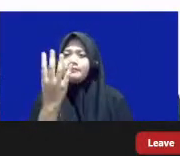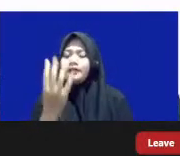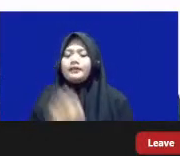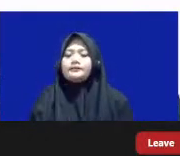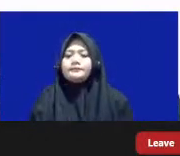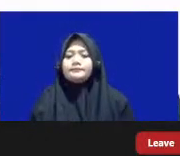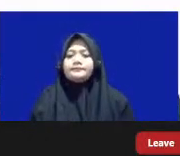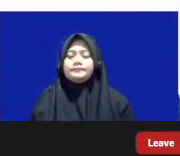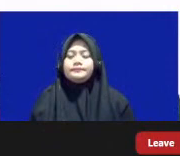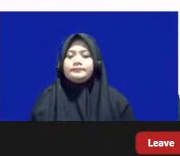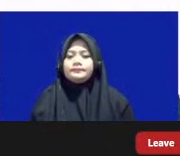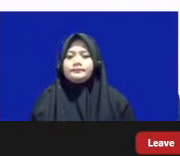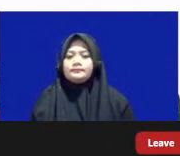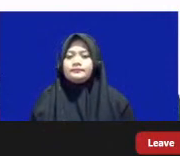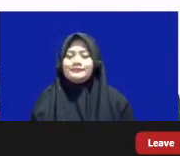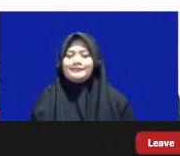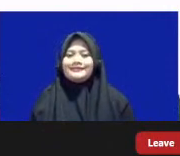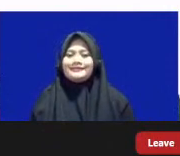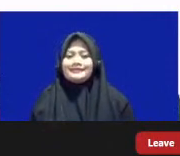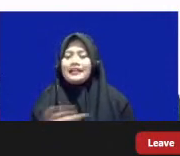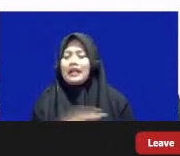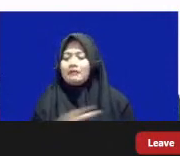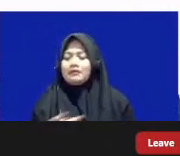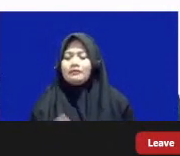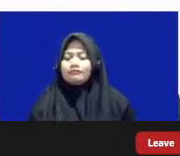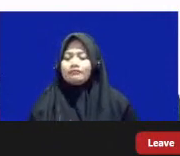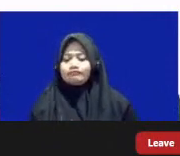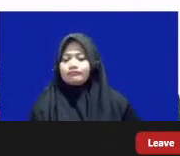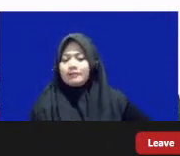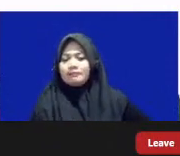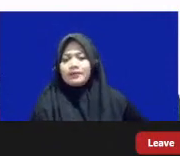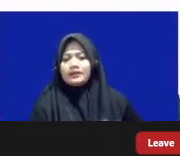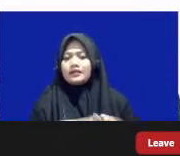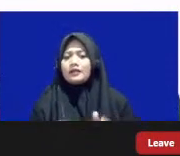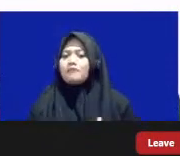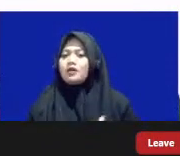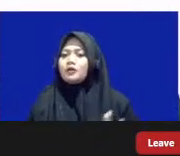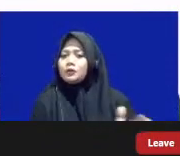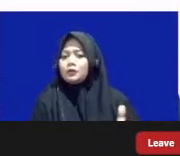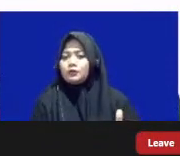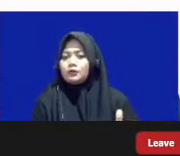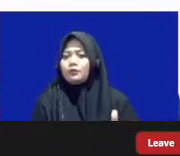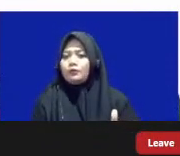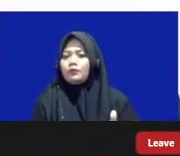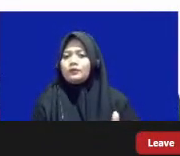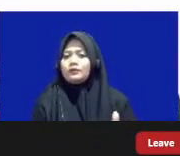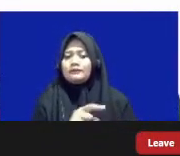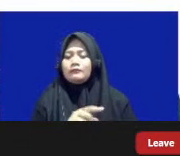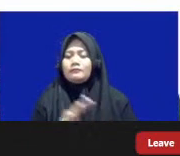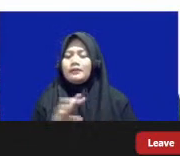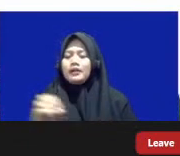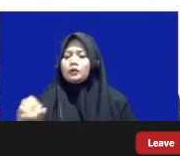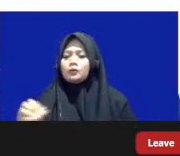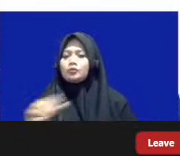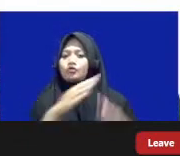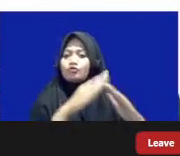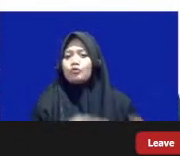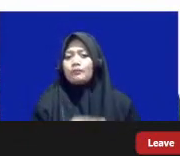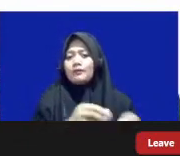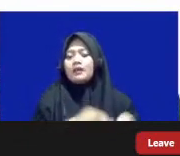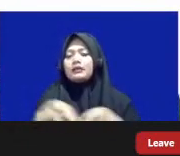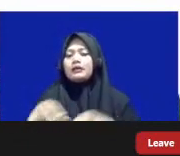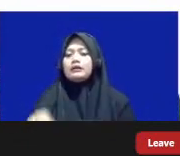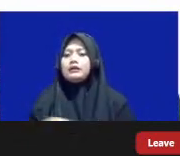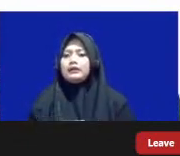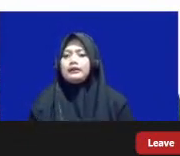130,000 households for the efficient targeting and early cash transfer. The volunteers also played an active